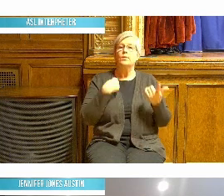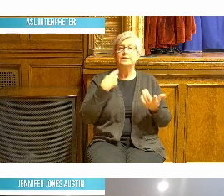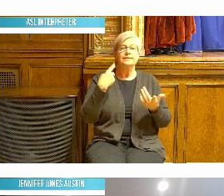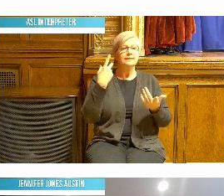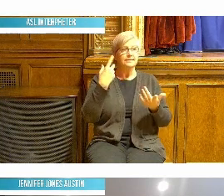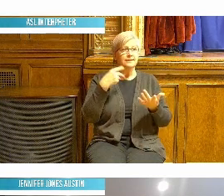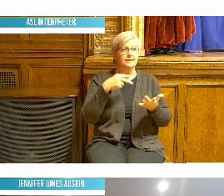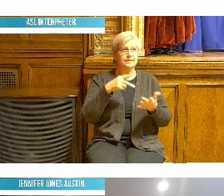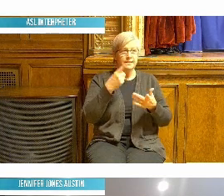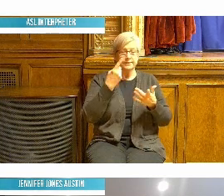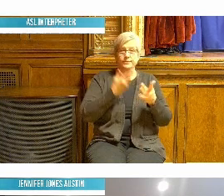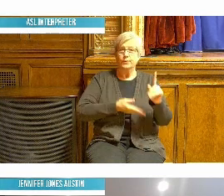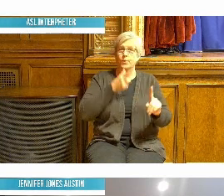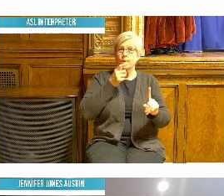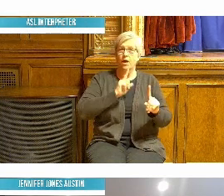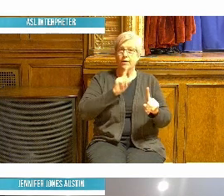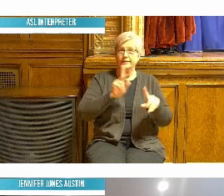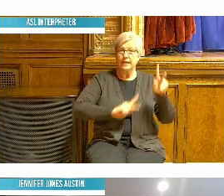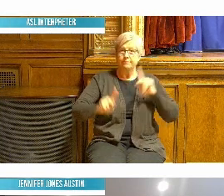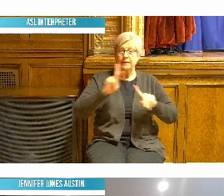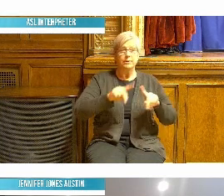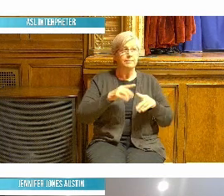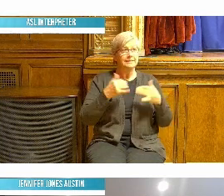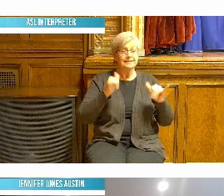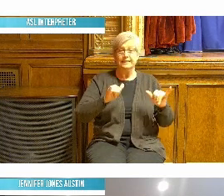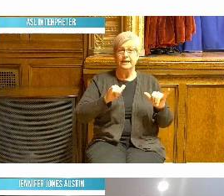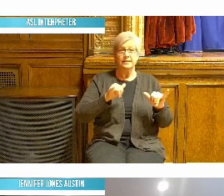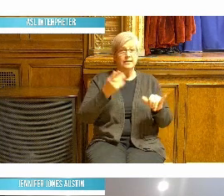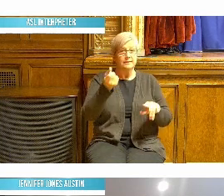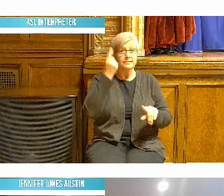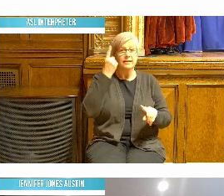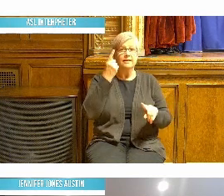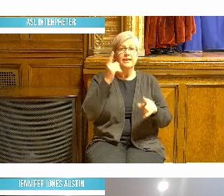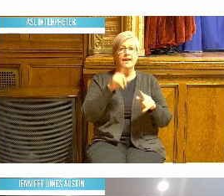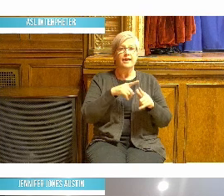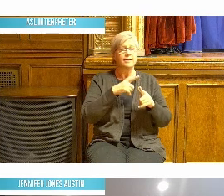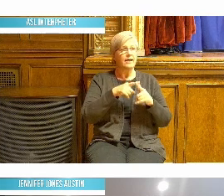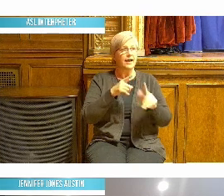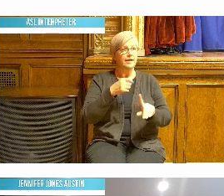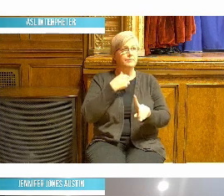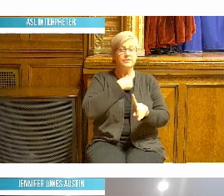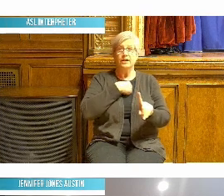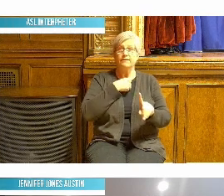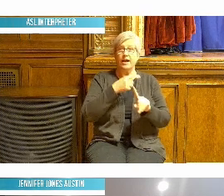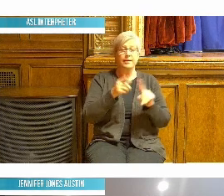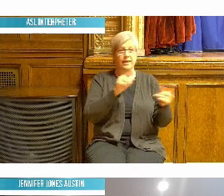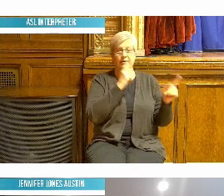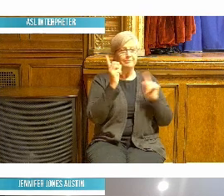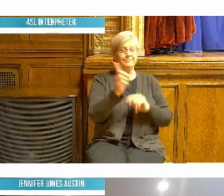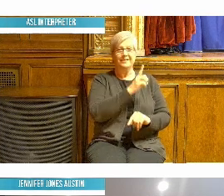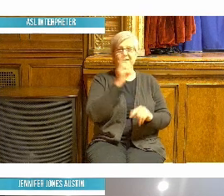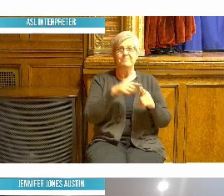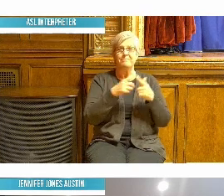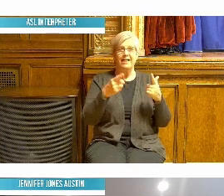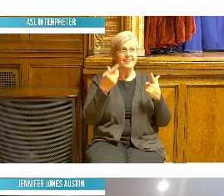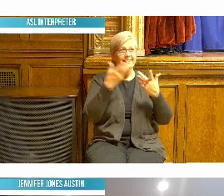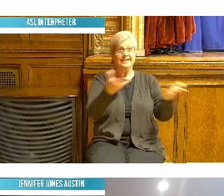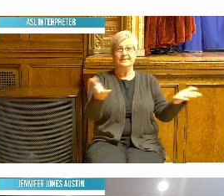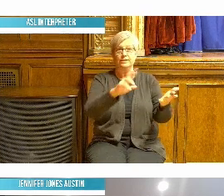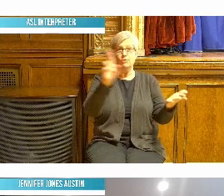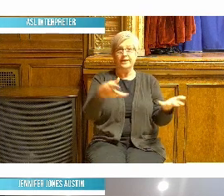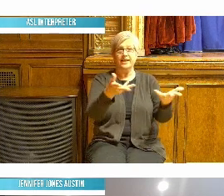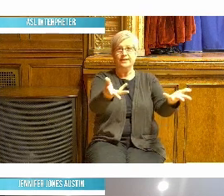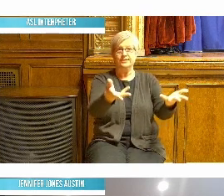on who we are as a people, but still yet understand, and I'm sorry for going back and forth, but this is